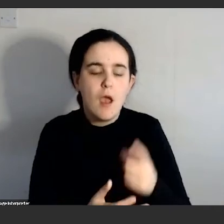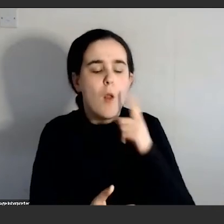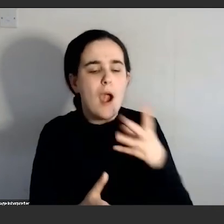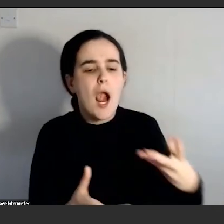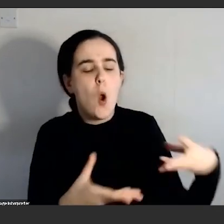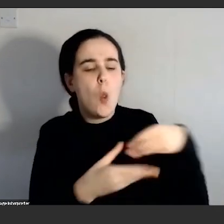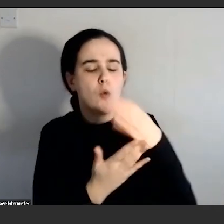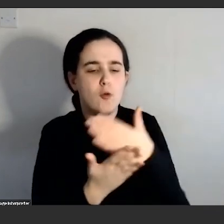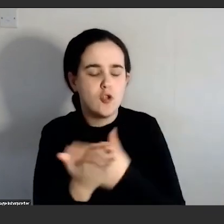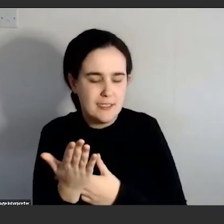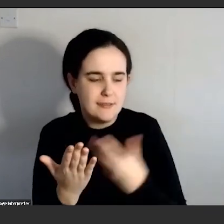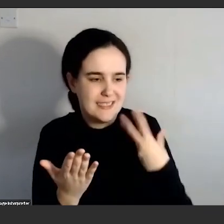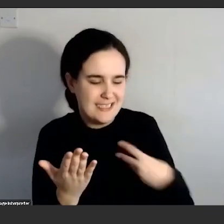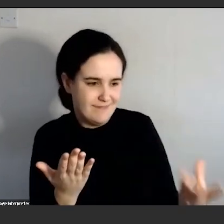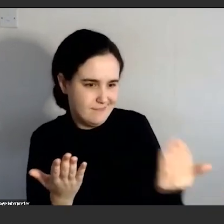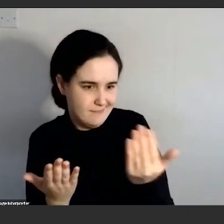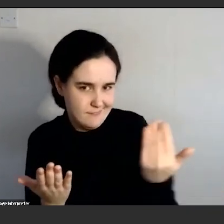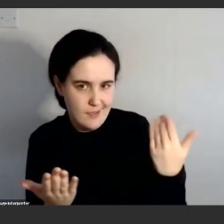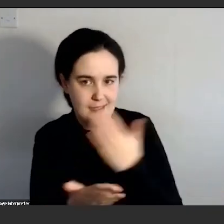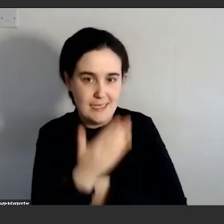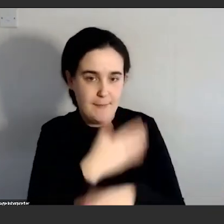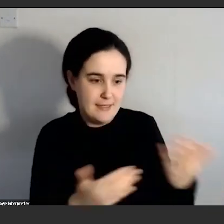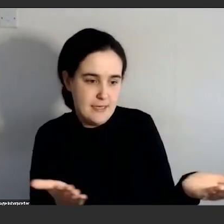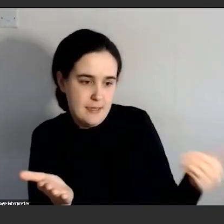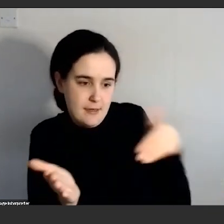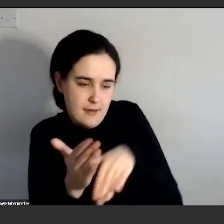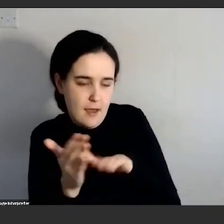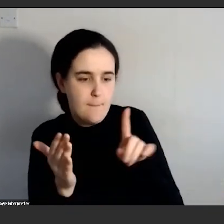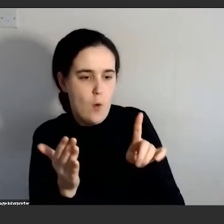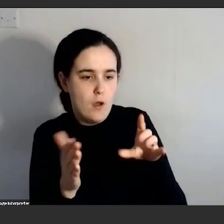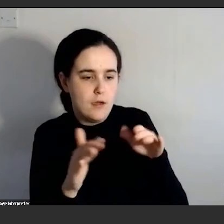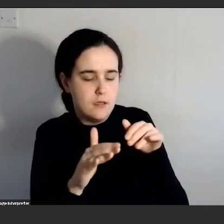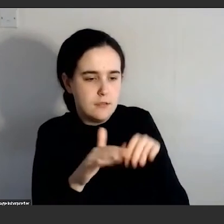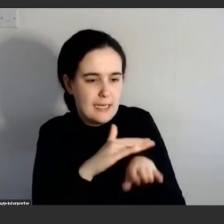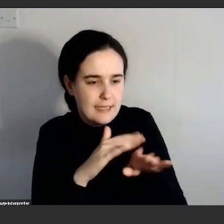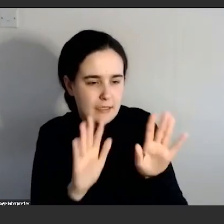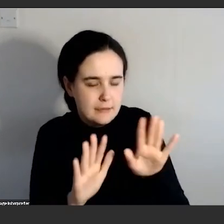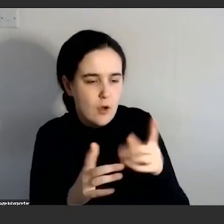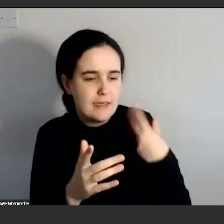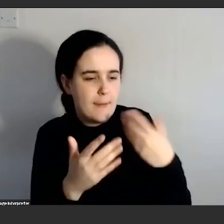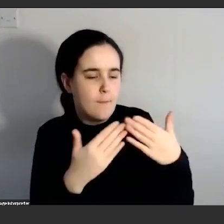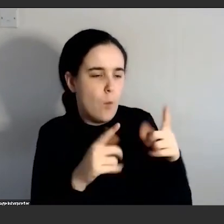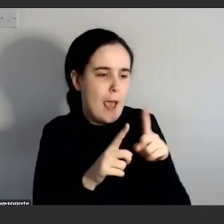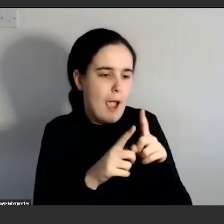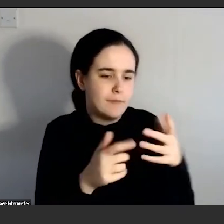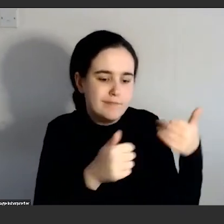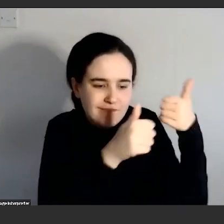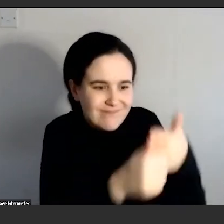just thinking about what the main challenges are to prevent more inclusivity from happening when